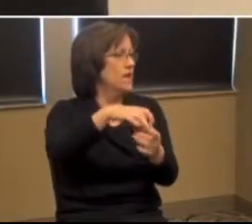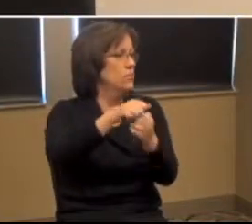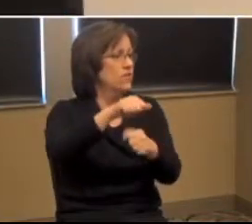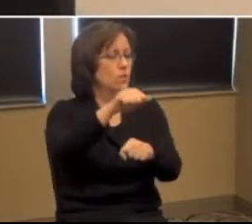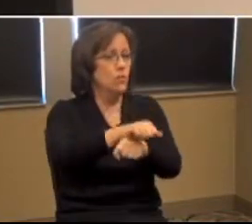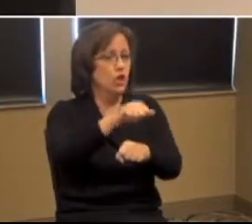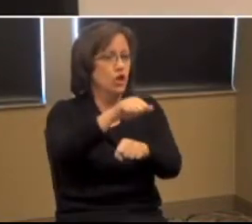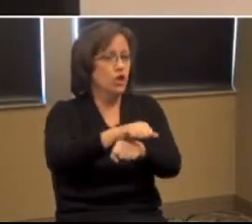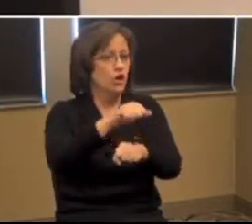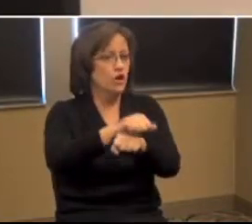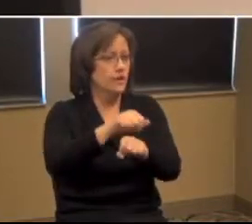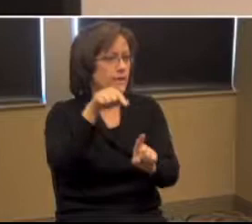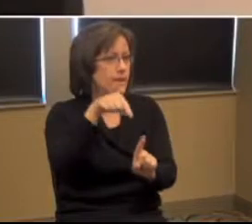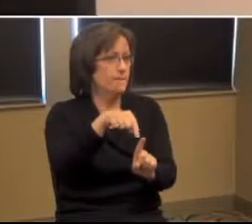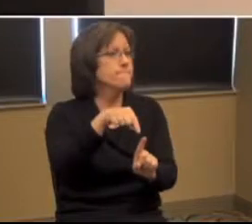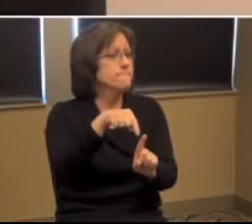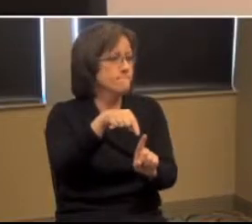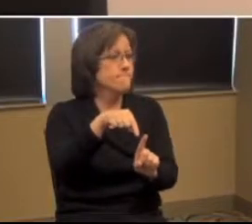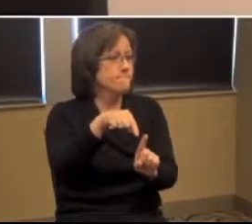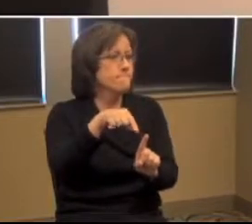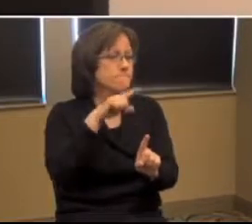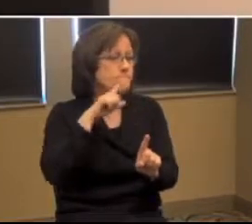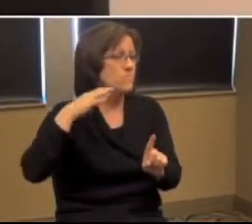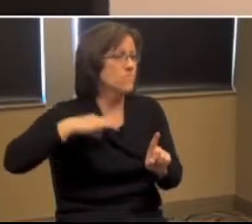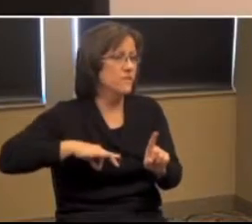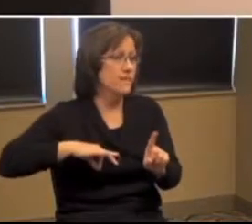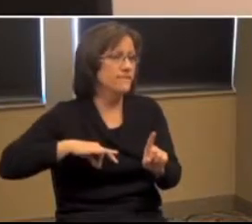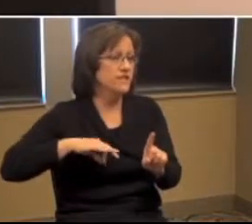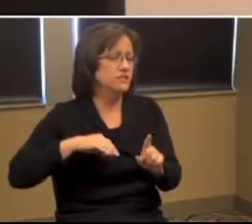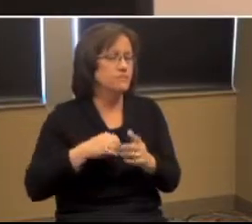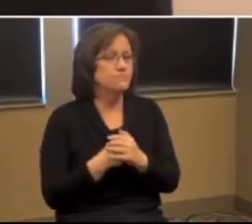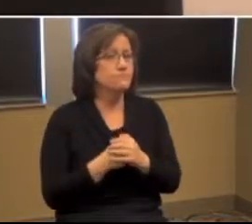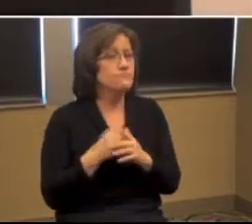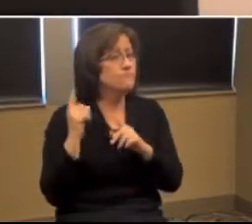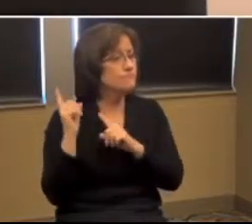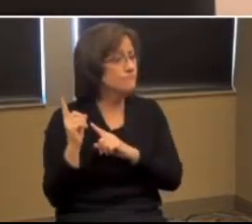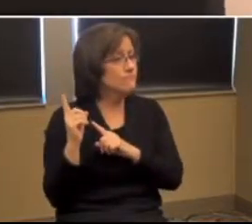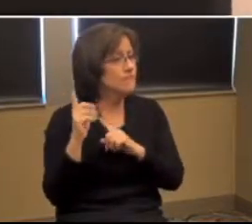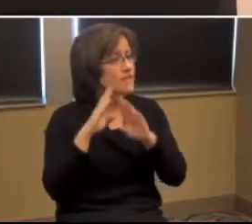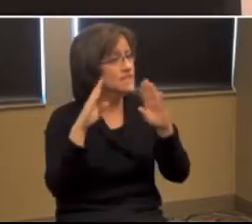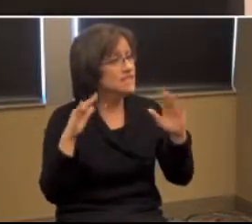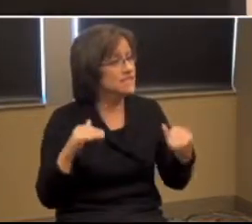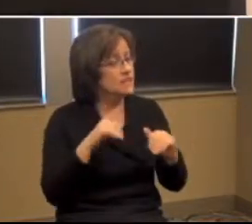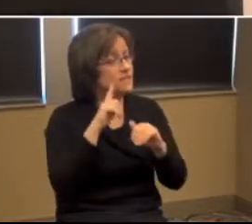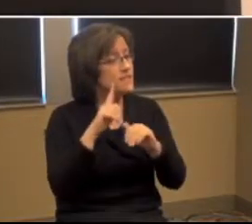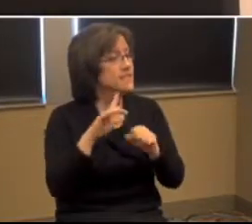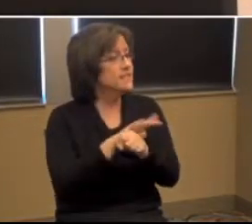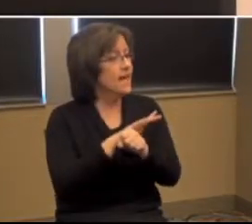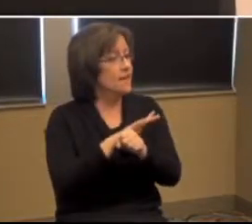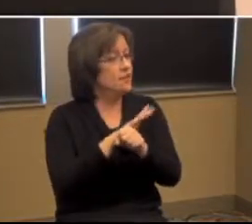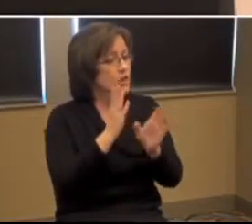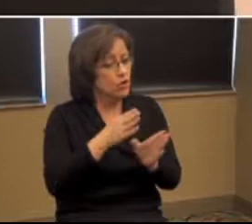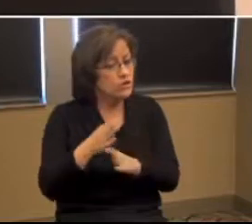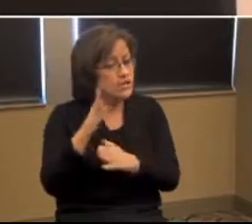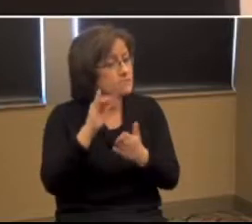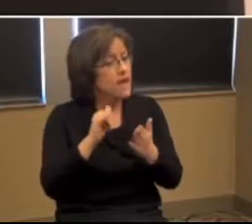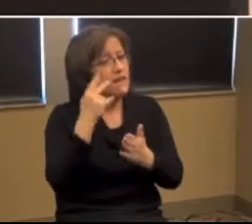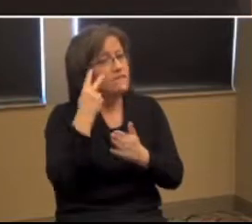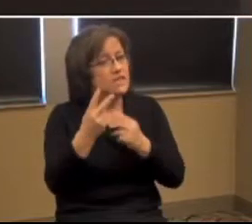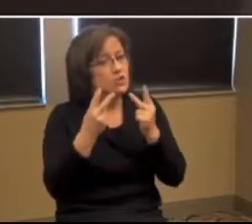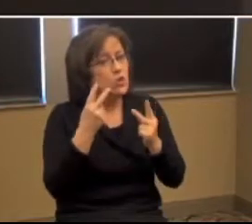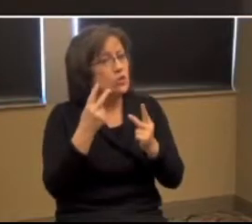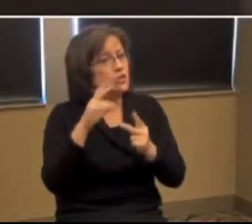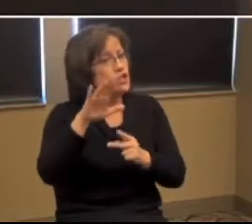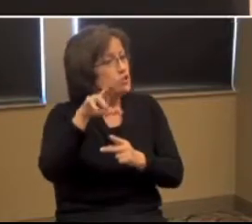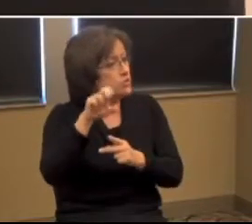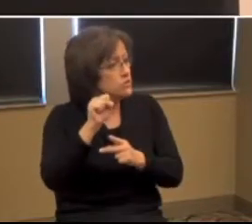real benefits to that. This system is entirely organized by visual cues. The point about structured work